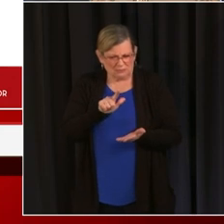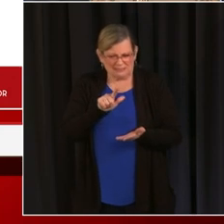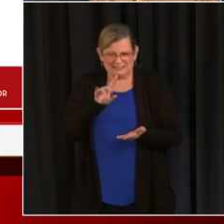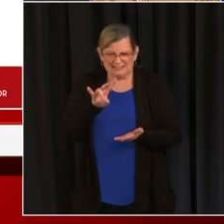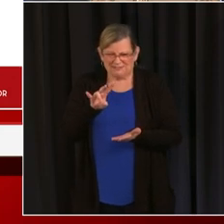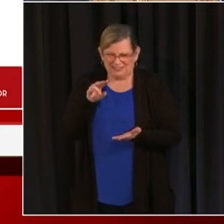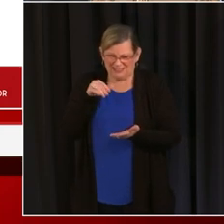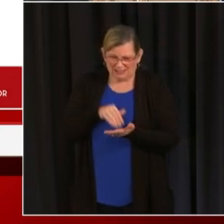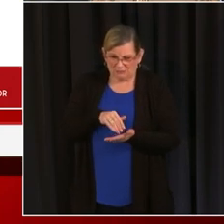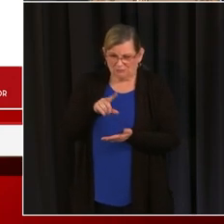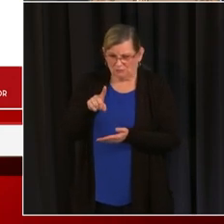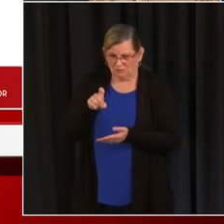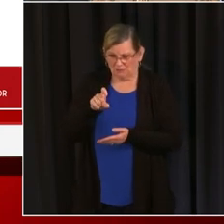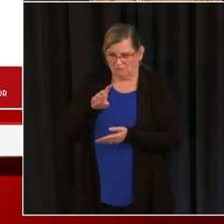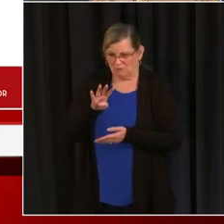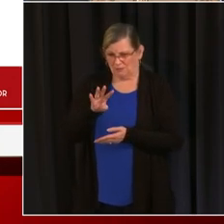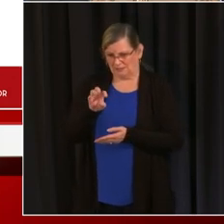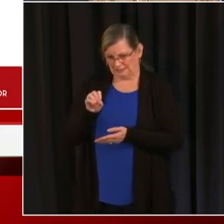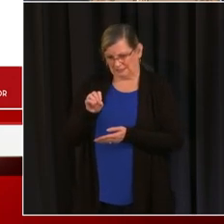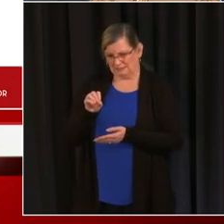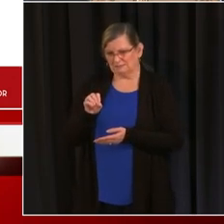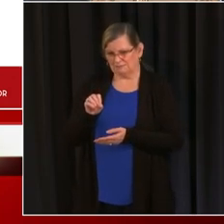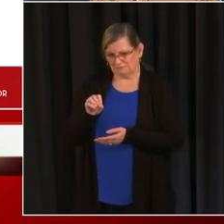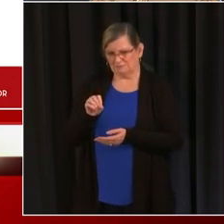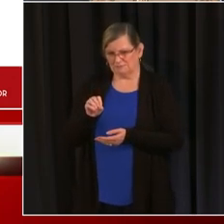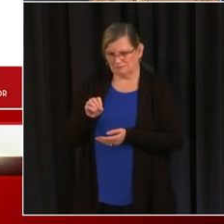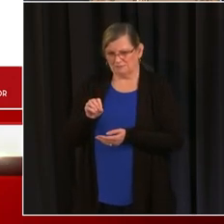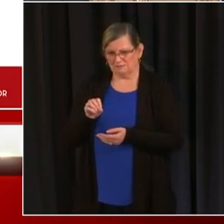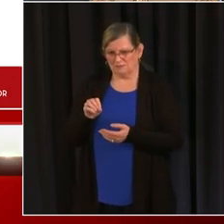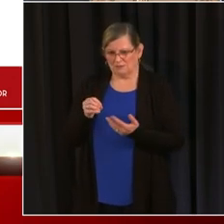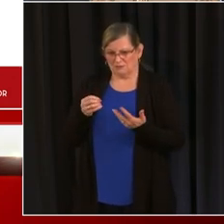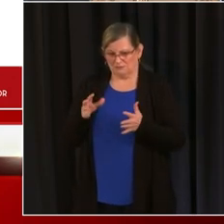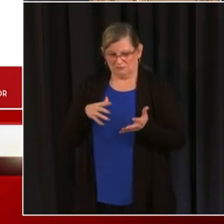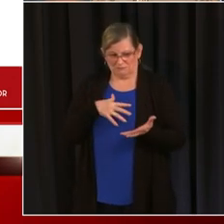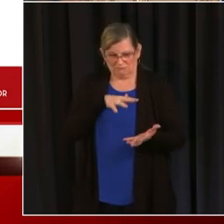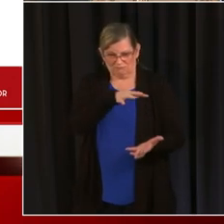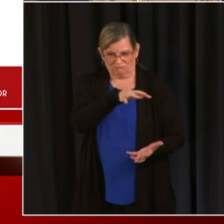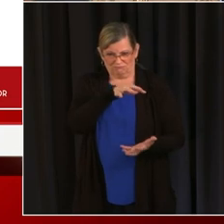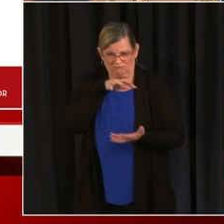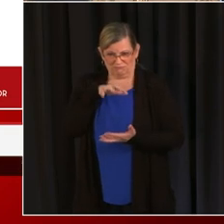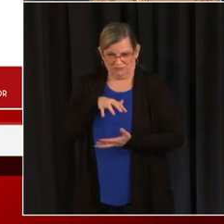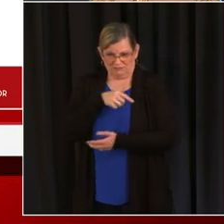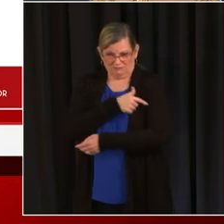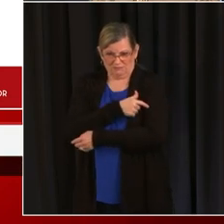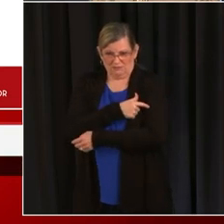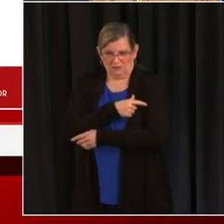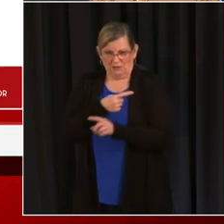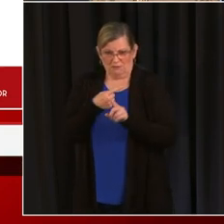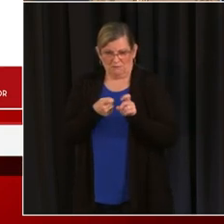27,140 doses that the district has received. That's apart from